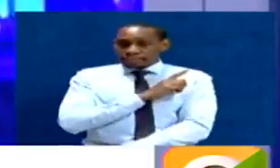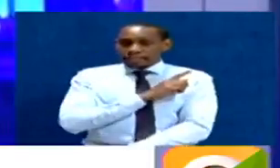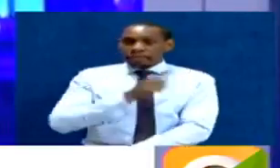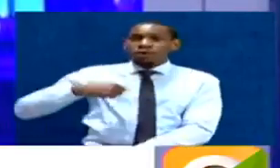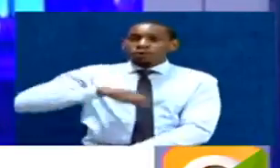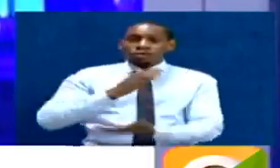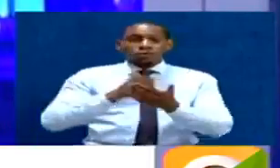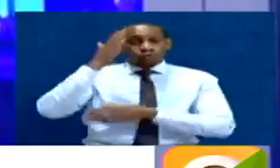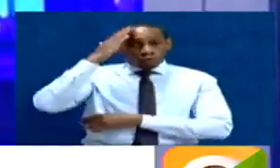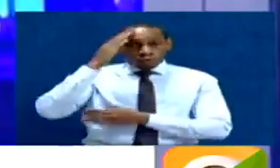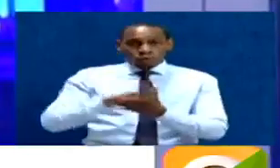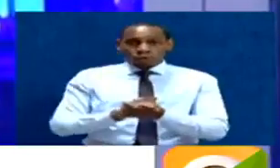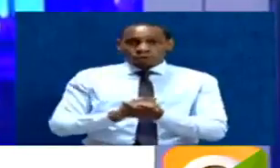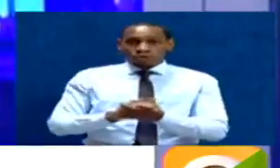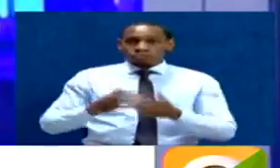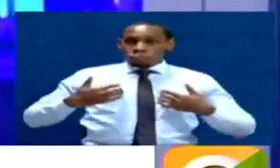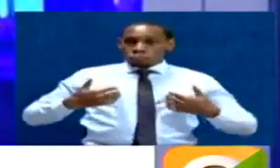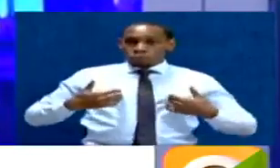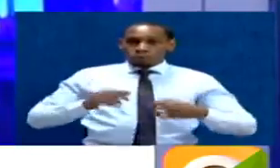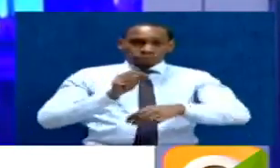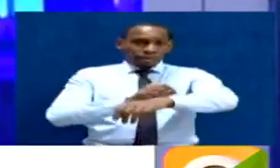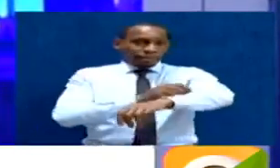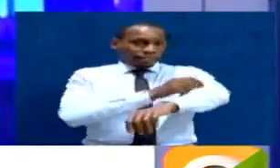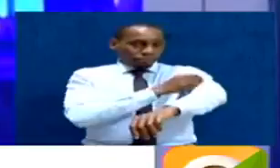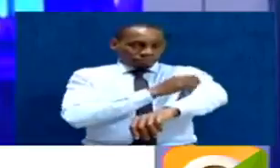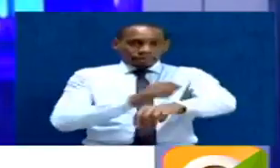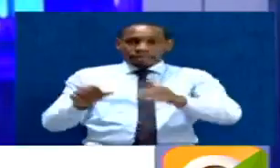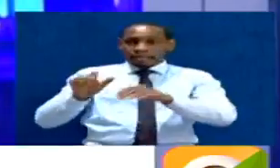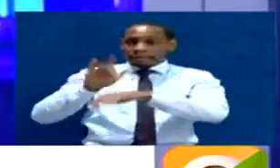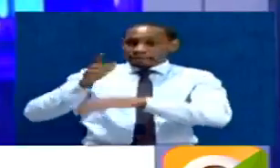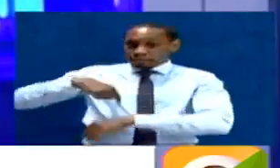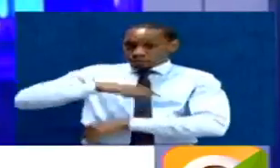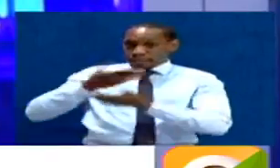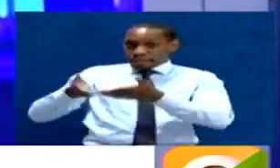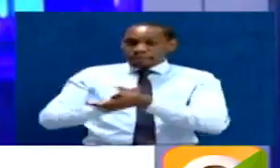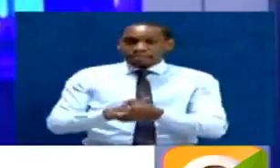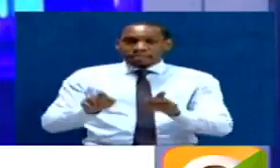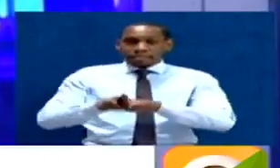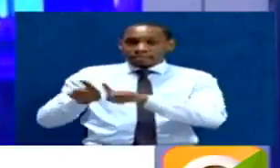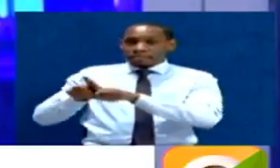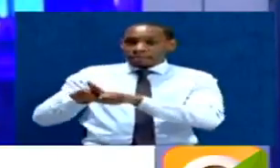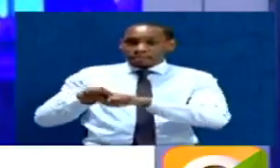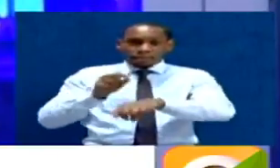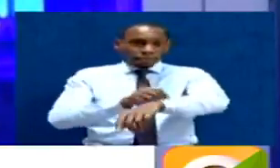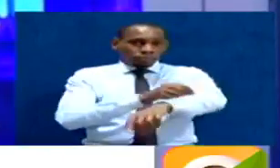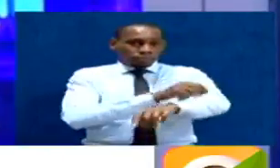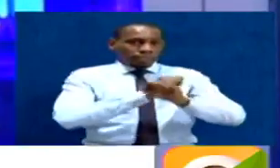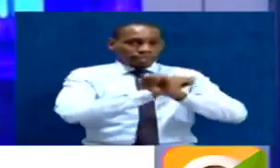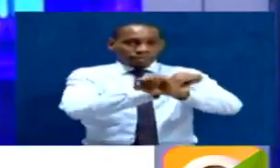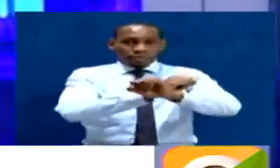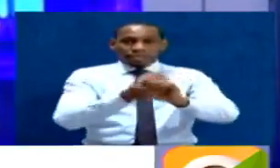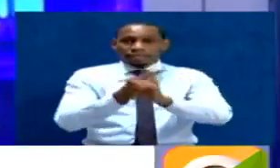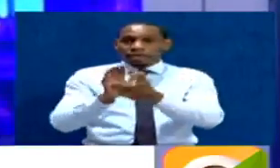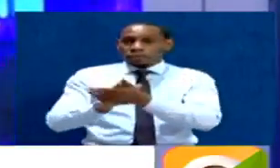we are quite familiar with monkeypox, which is a problem for us in this part of the world. And the cowpox appears to be protective